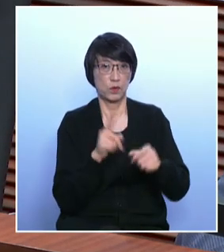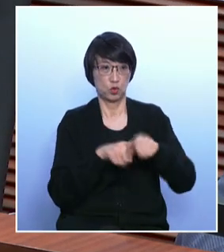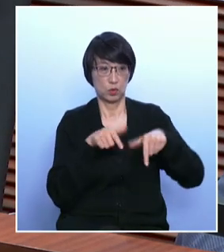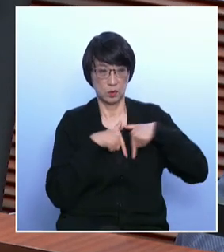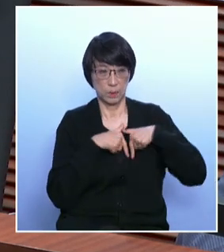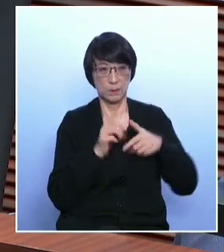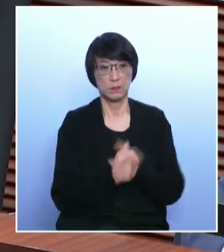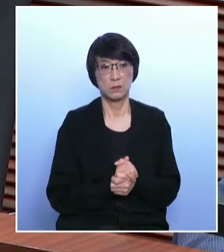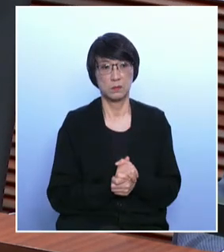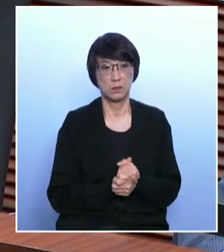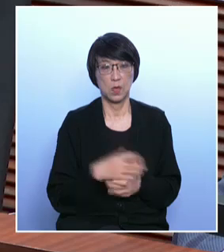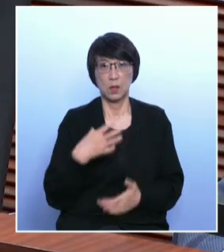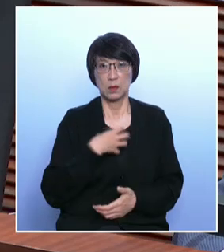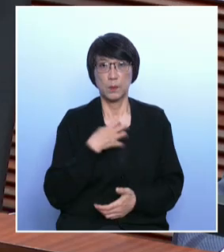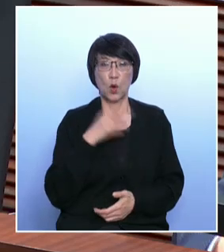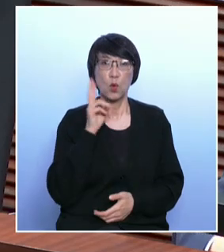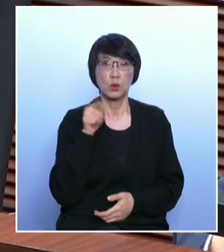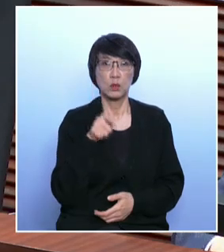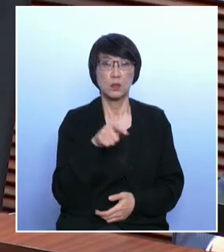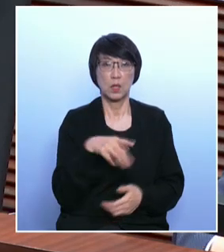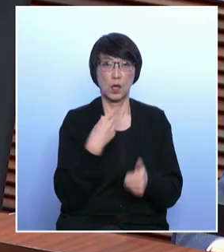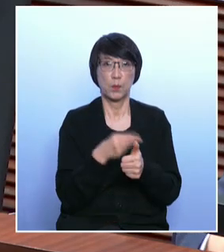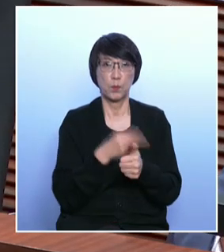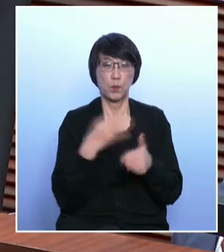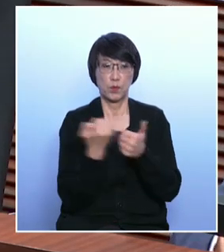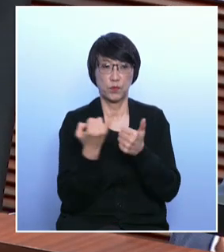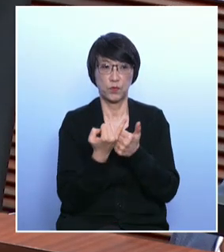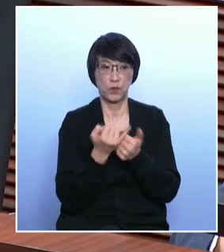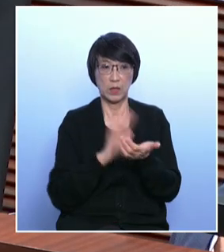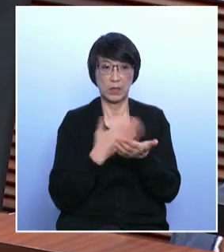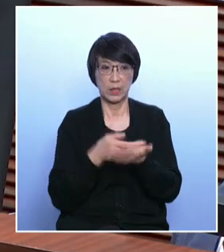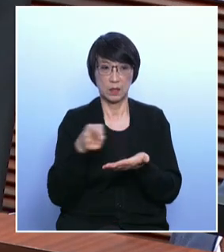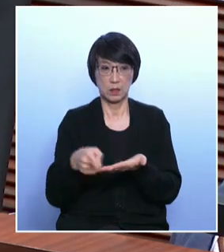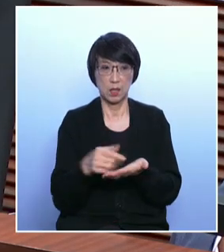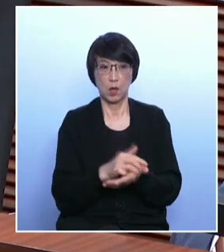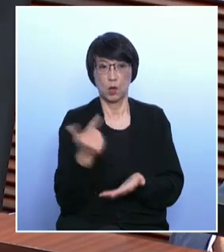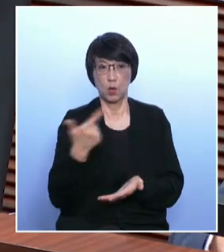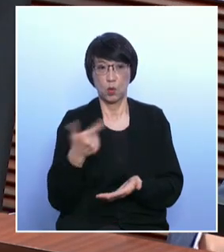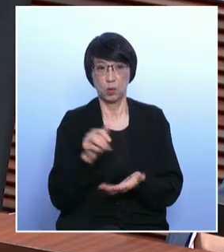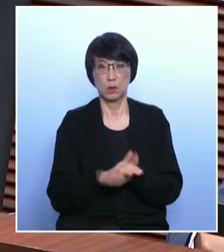Well, you said it is a clinical training and amenity center, as I can see in the papers.